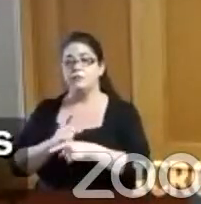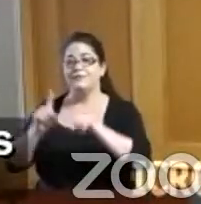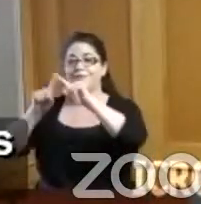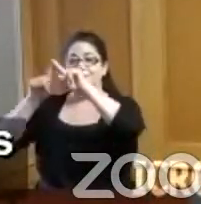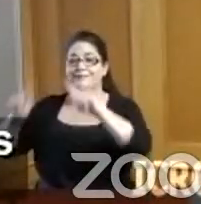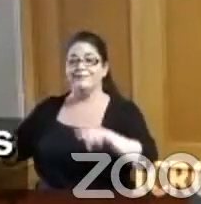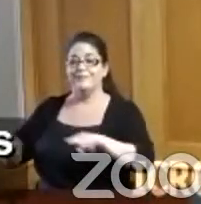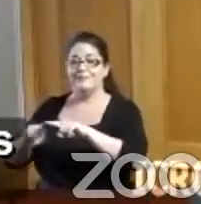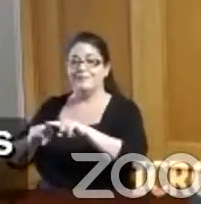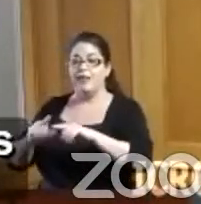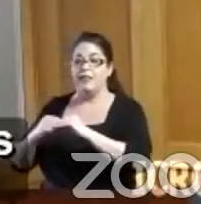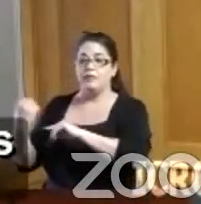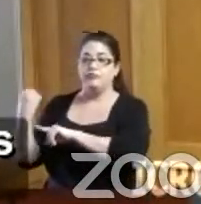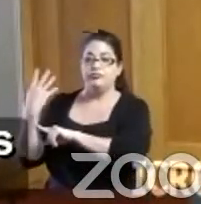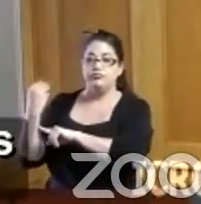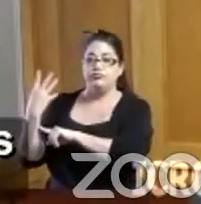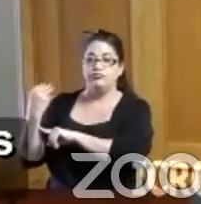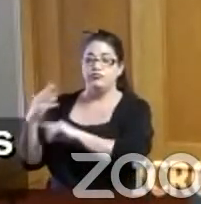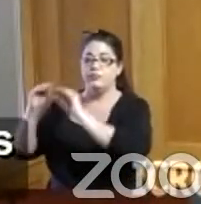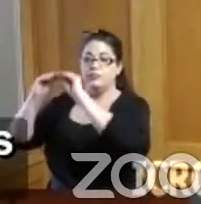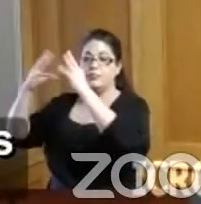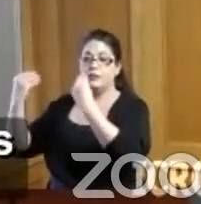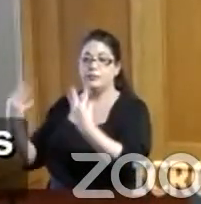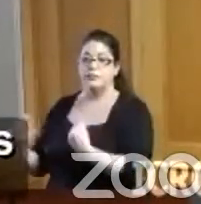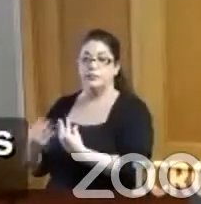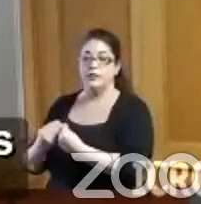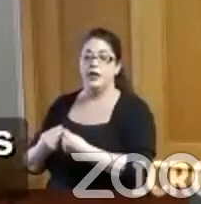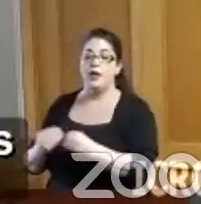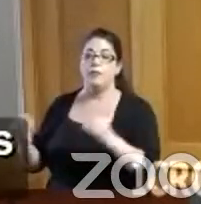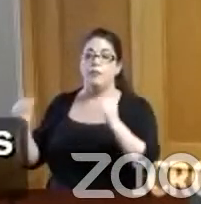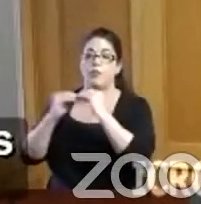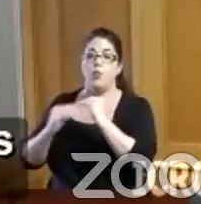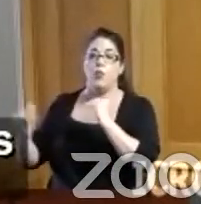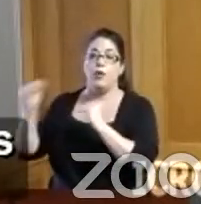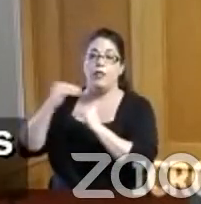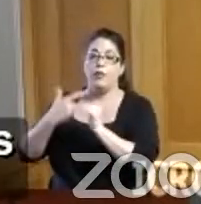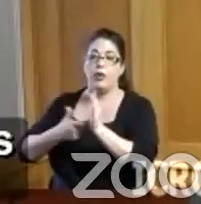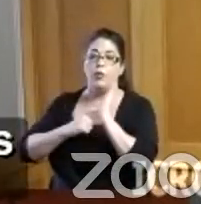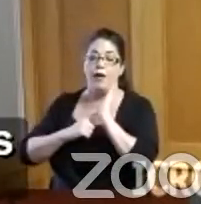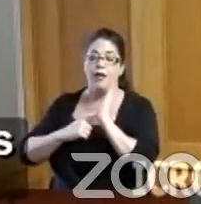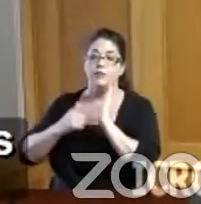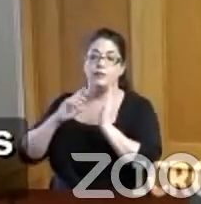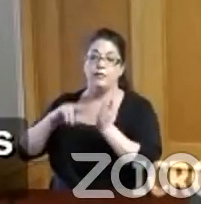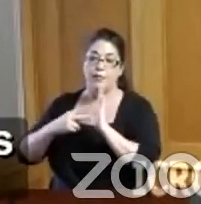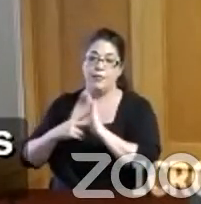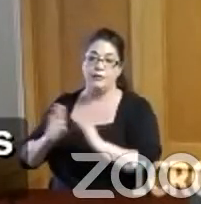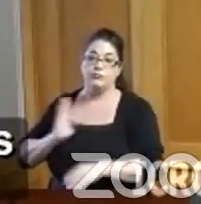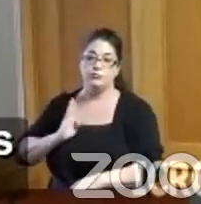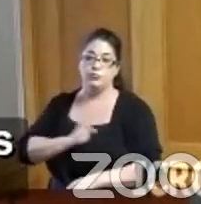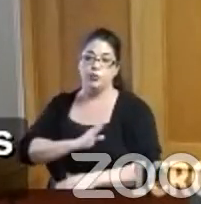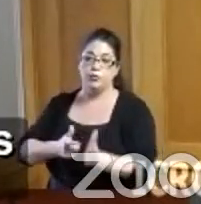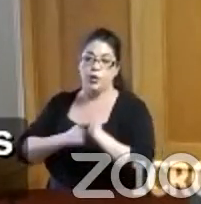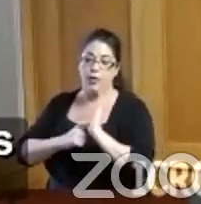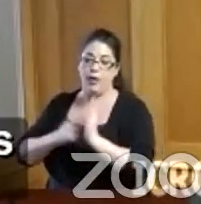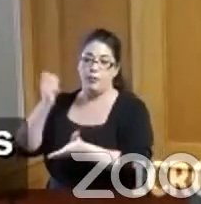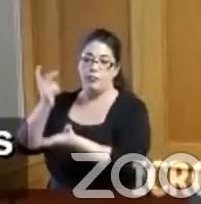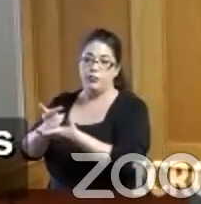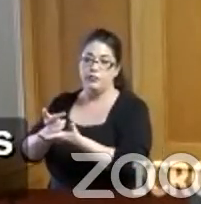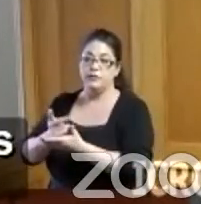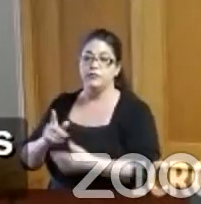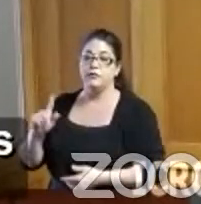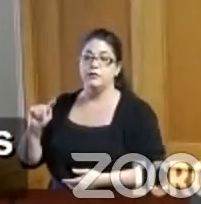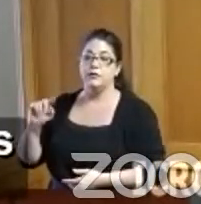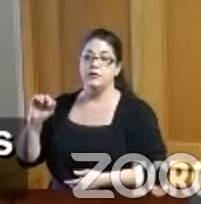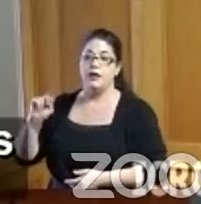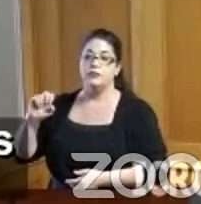that's above and beyond what's required. It needs to meet a certain policy that was approved by the board, mm-hmm. and the township actually